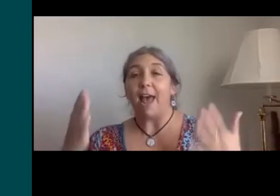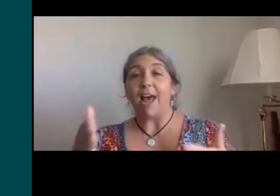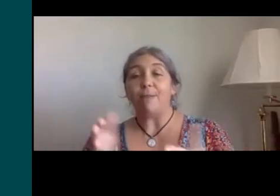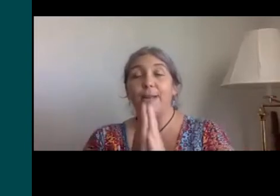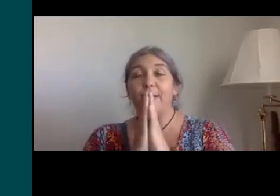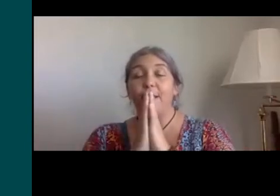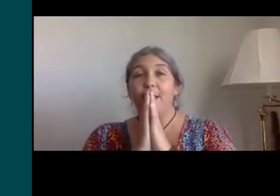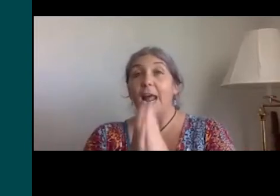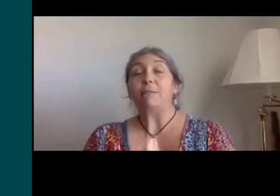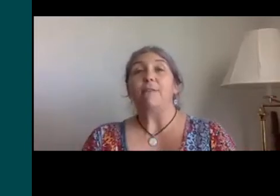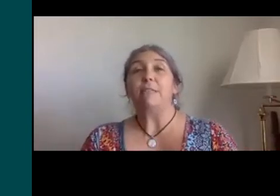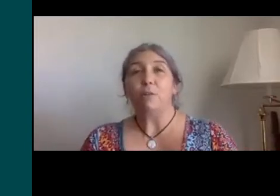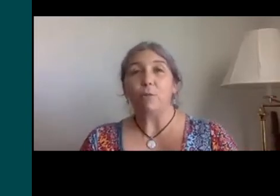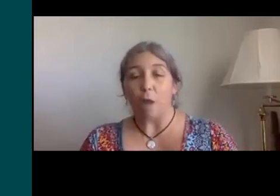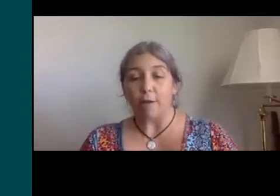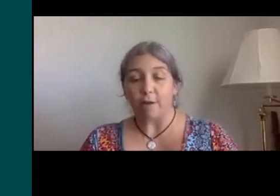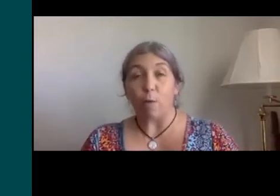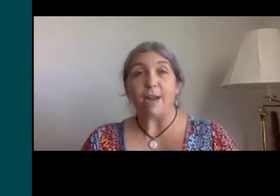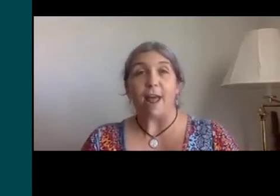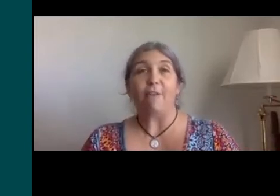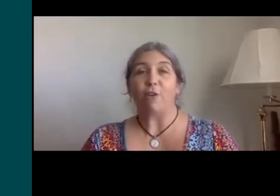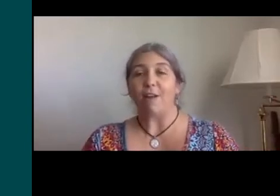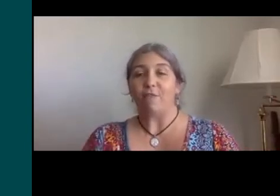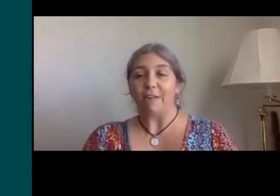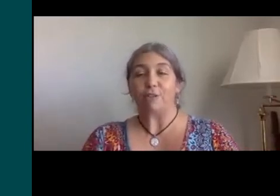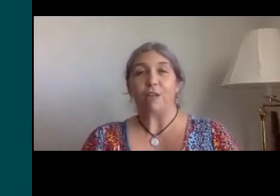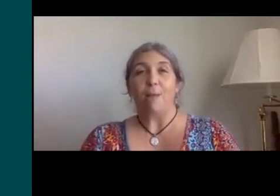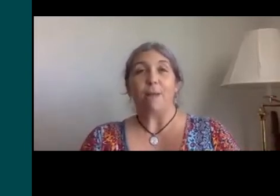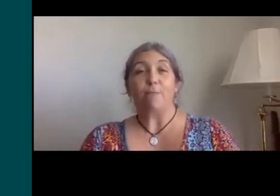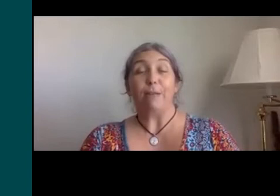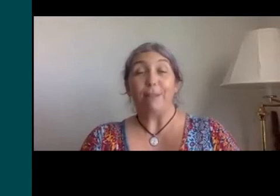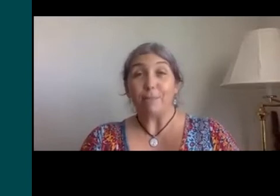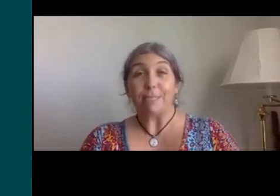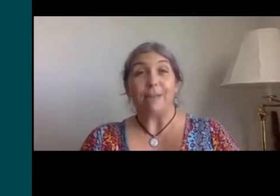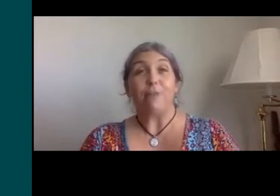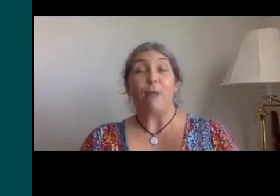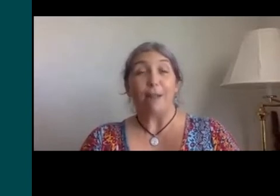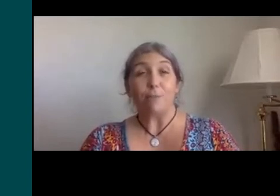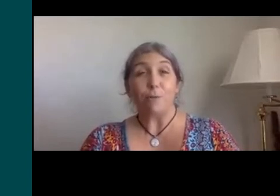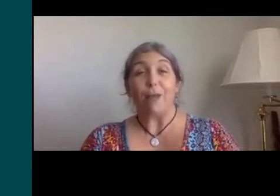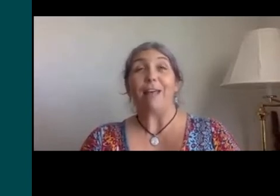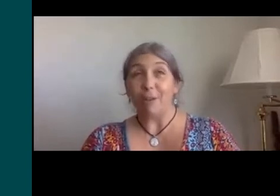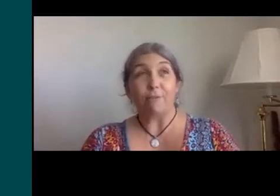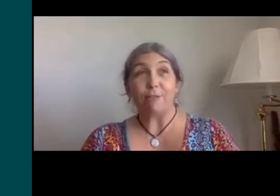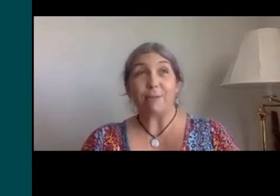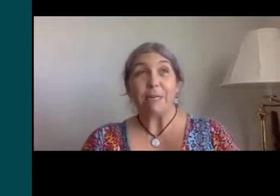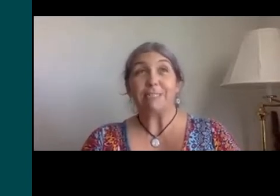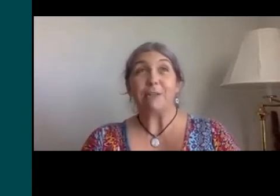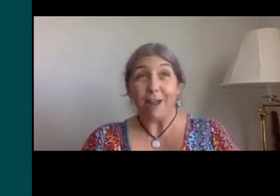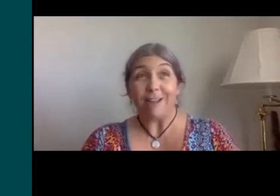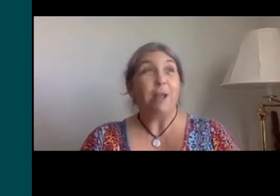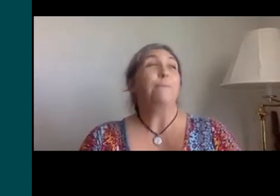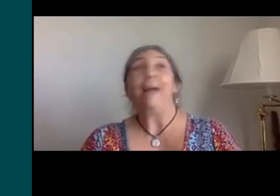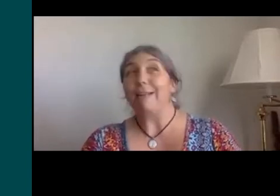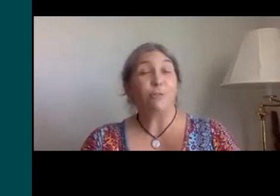I had my now 17-year-old daughter right after I finished my prelims in grad school at the University of